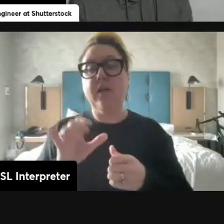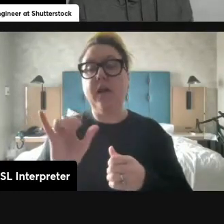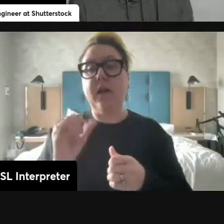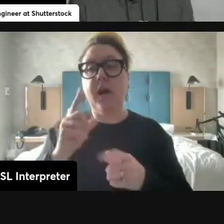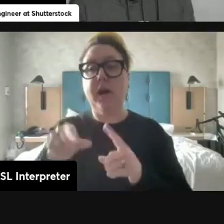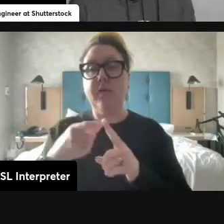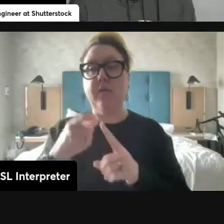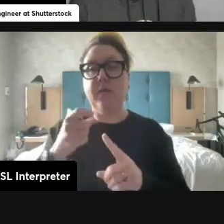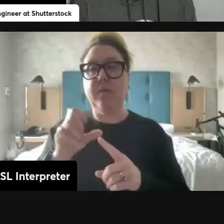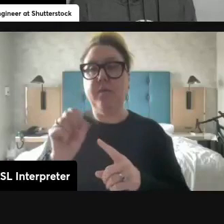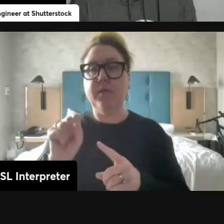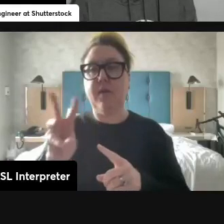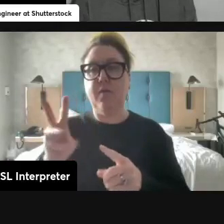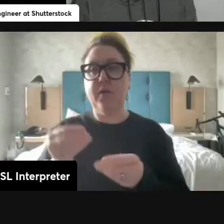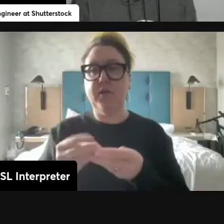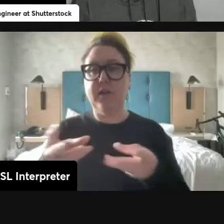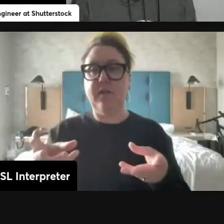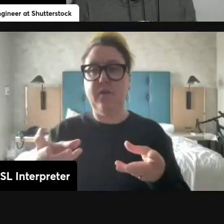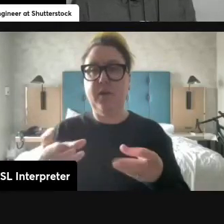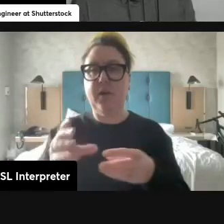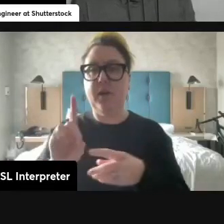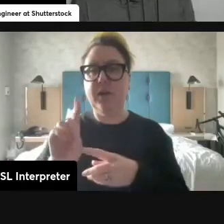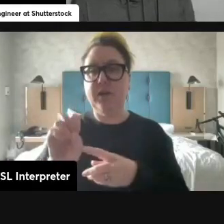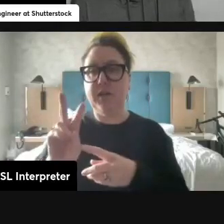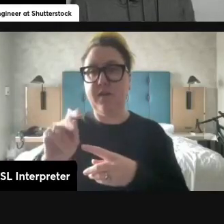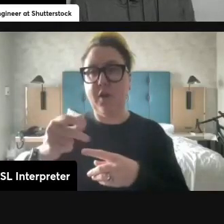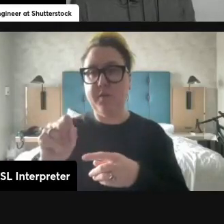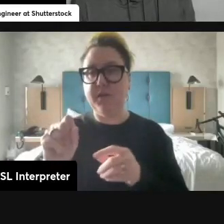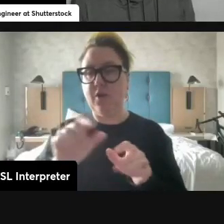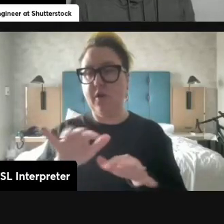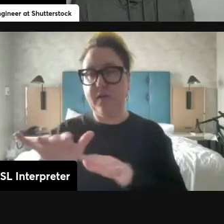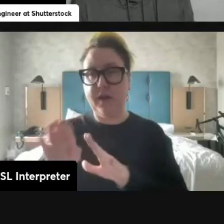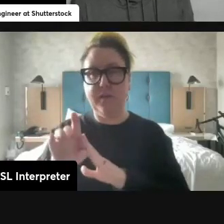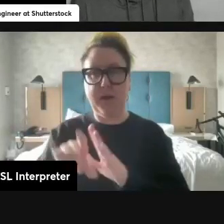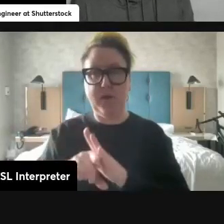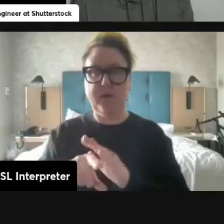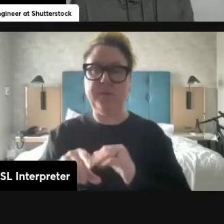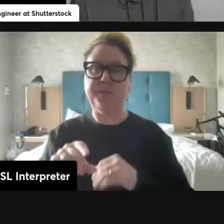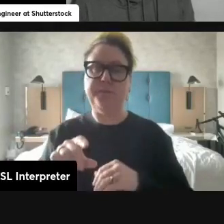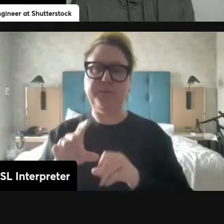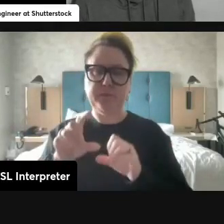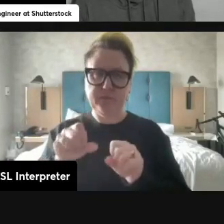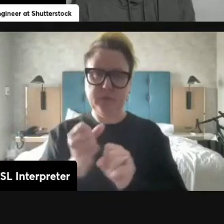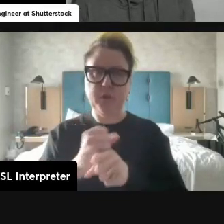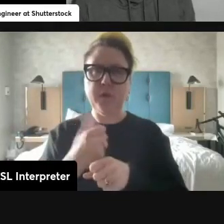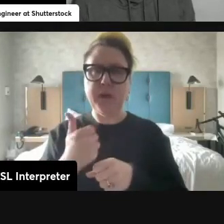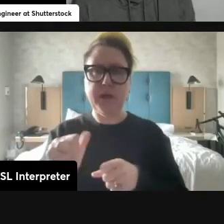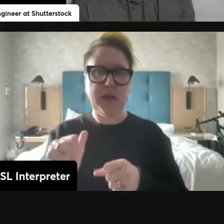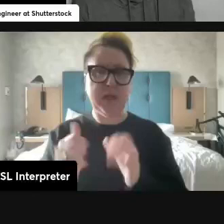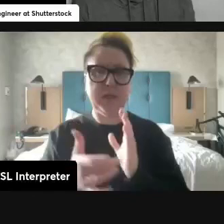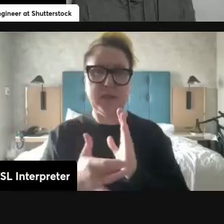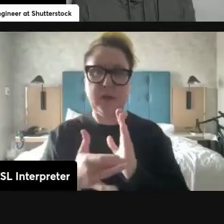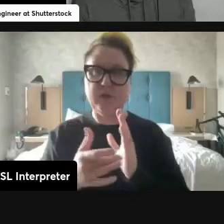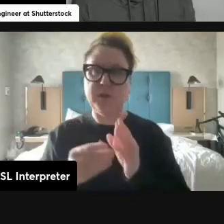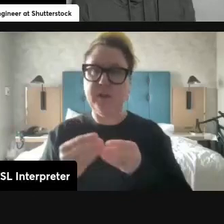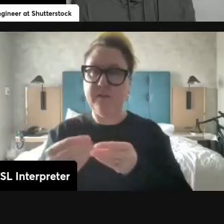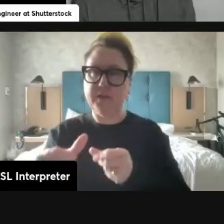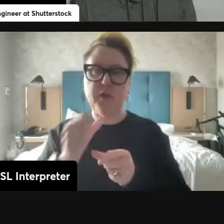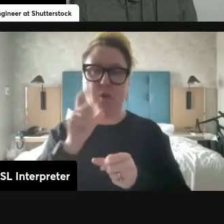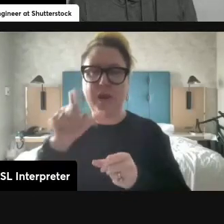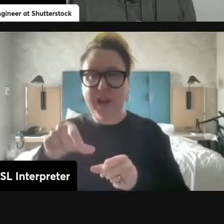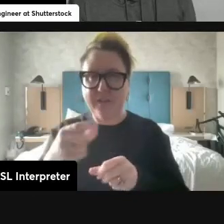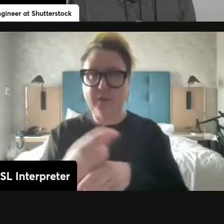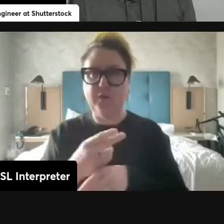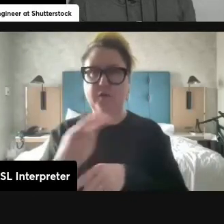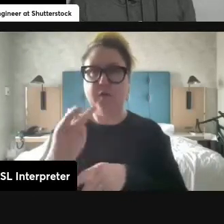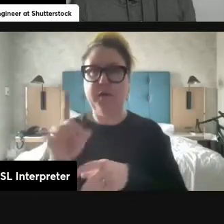software delivery background, DevOps and all that. You can make anything an efficient system, any technology. You don't have to use Kubernetes, but